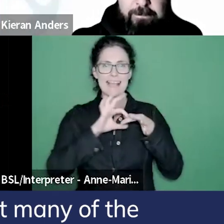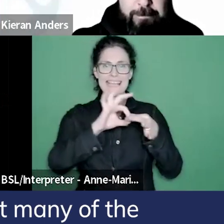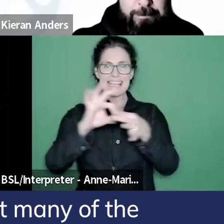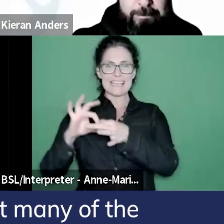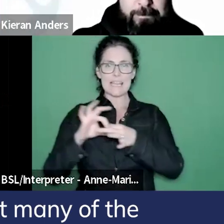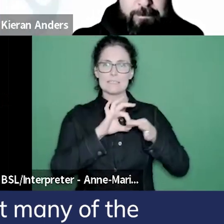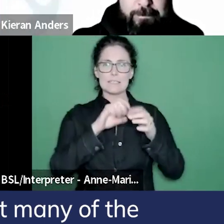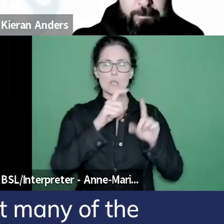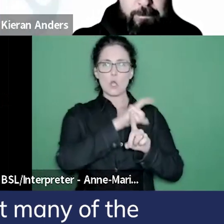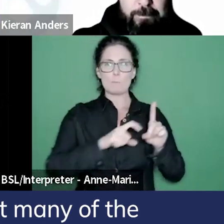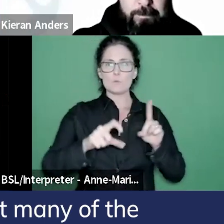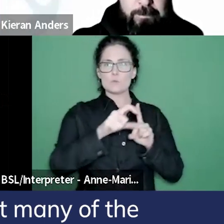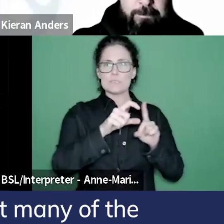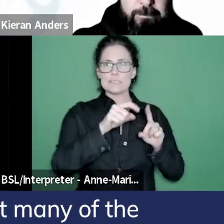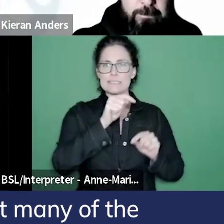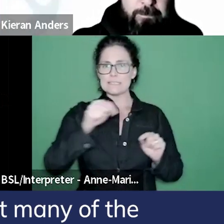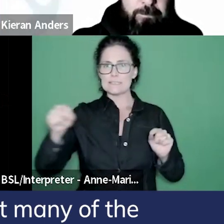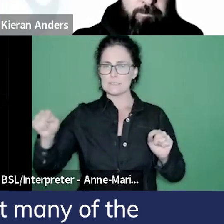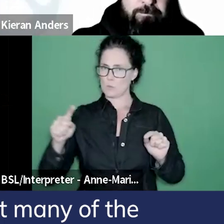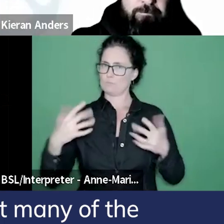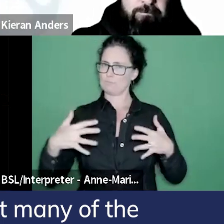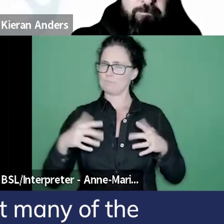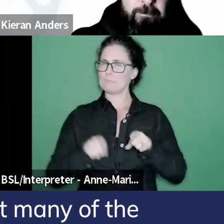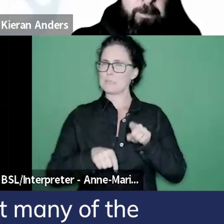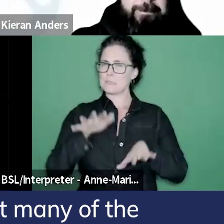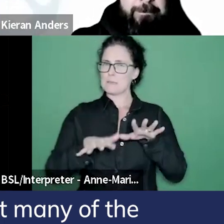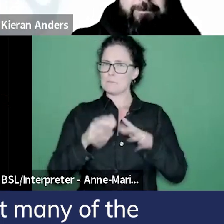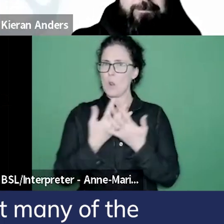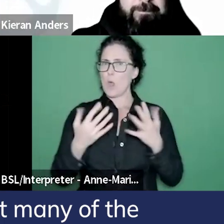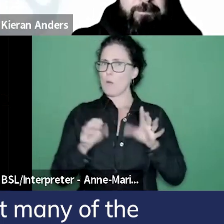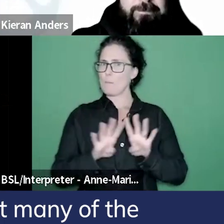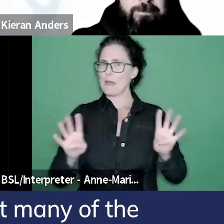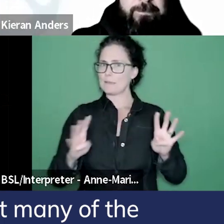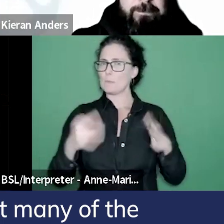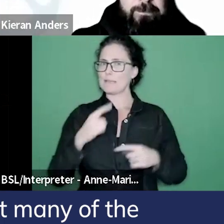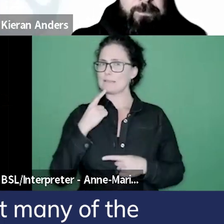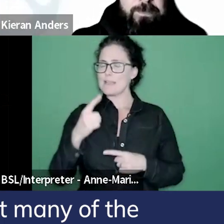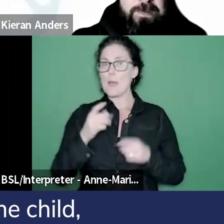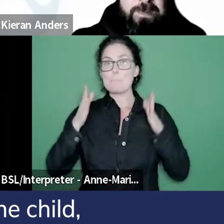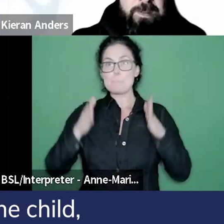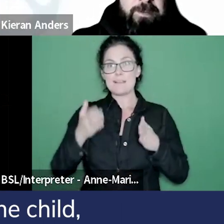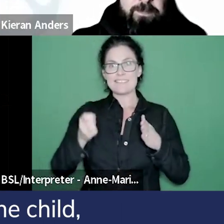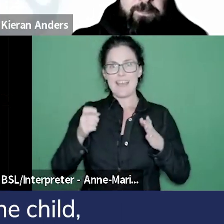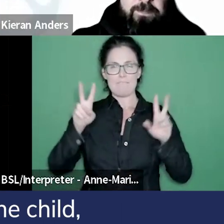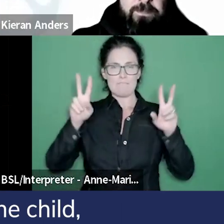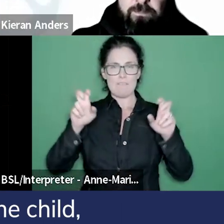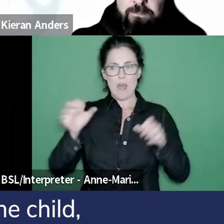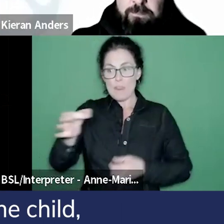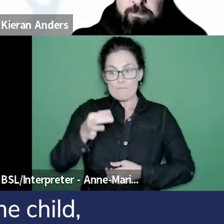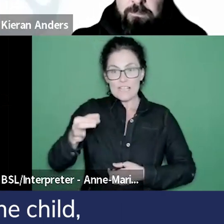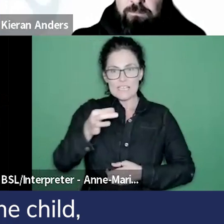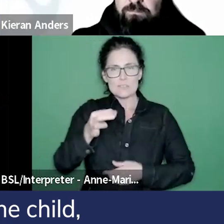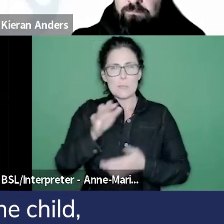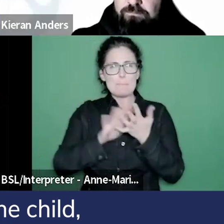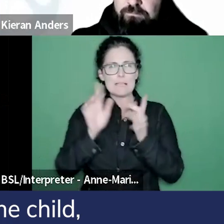kind of struck with what many of the panel were saying around that need to have the village around the new